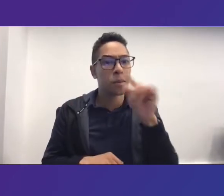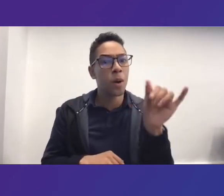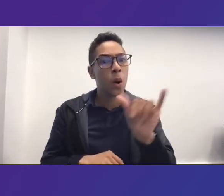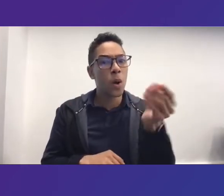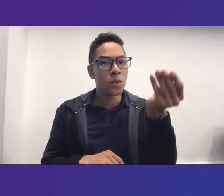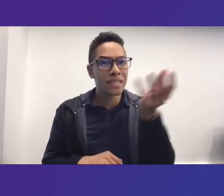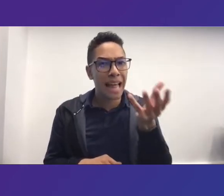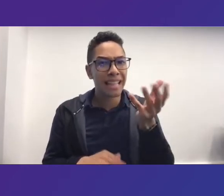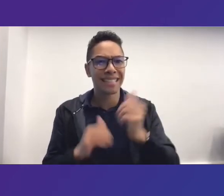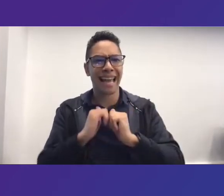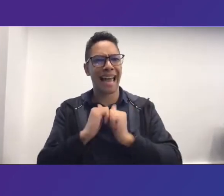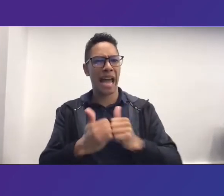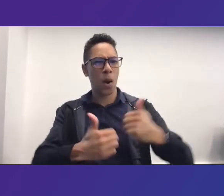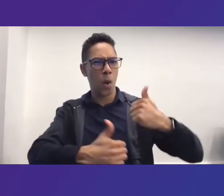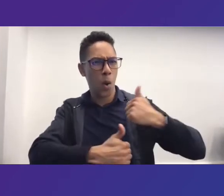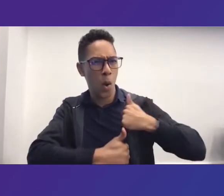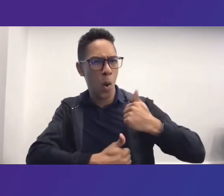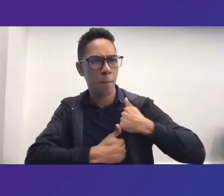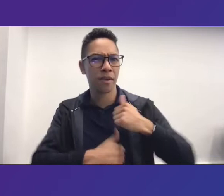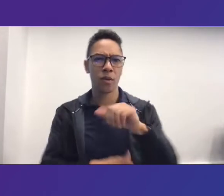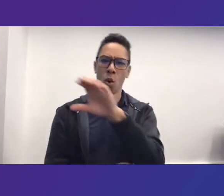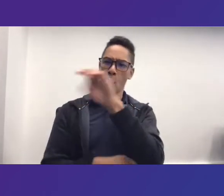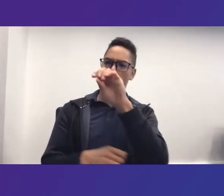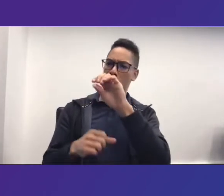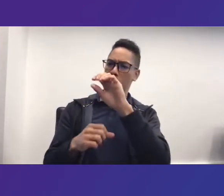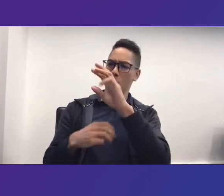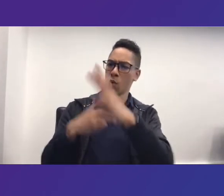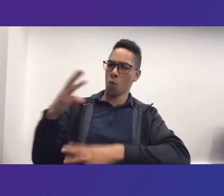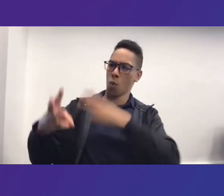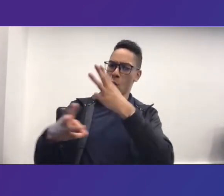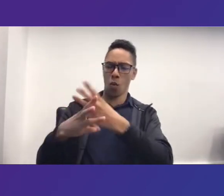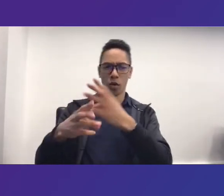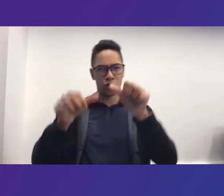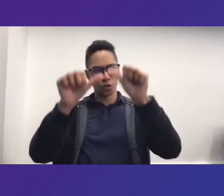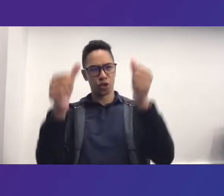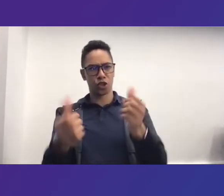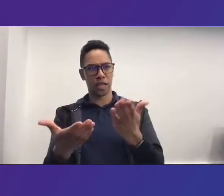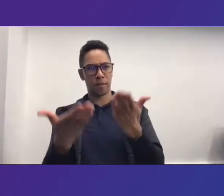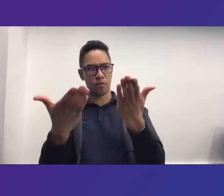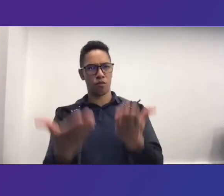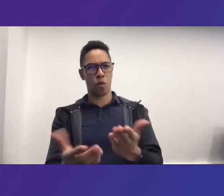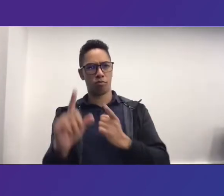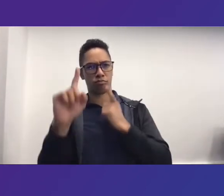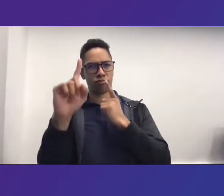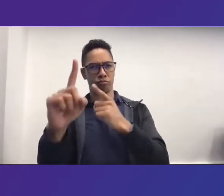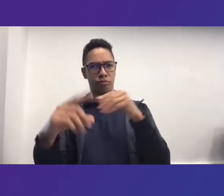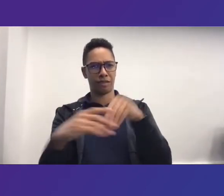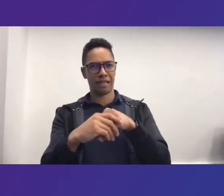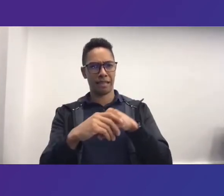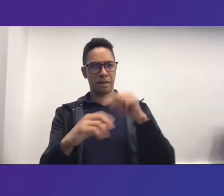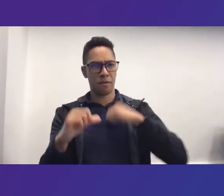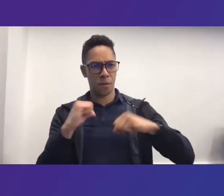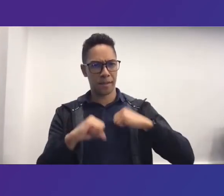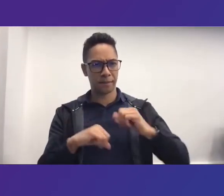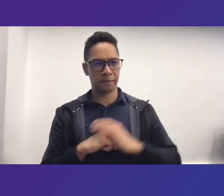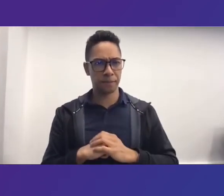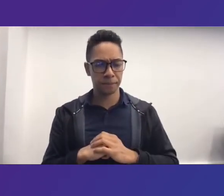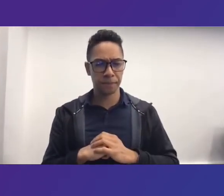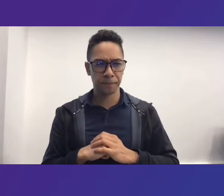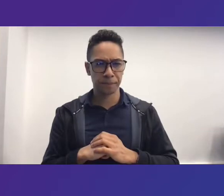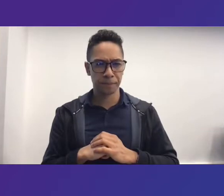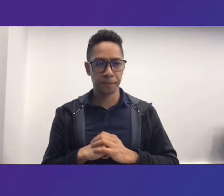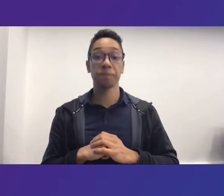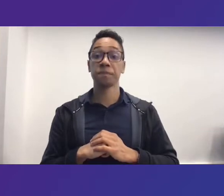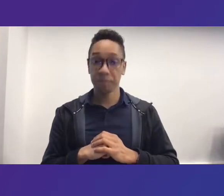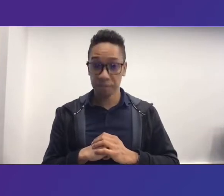the military and corporate world shape your trajectory as an artist? Thanks, Paul. This is Timothy. I am, a